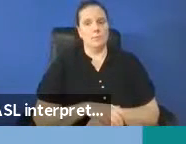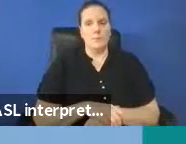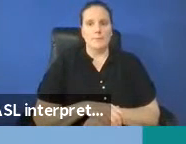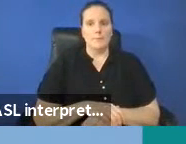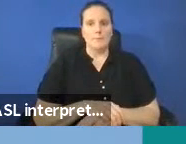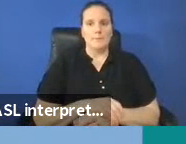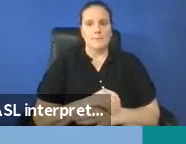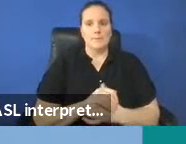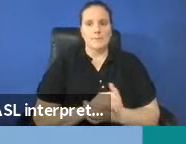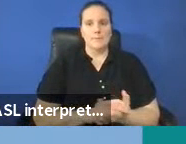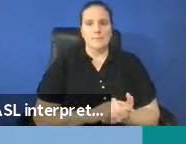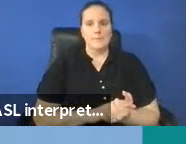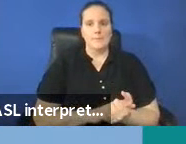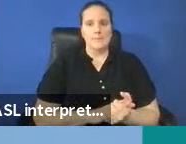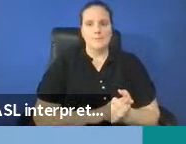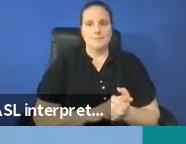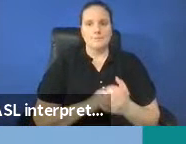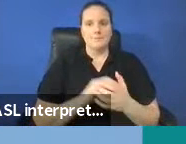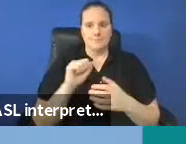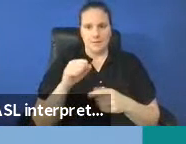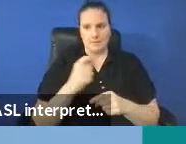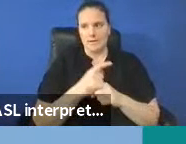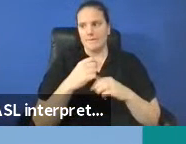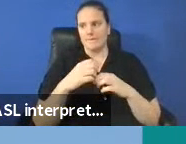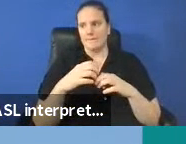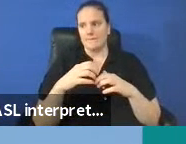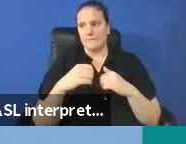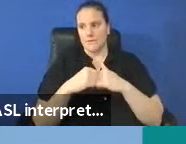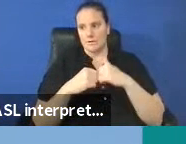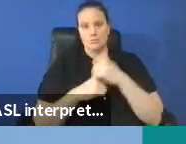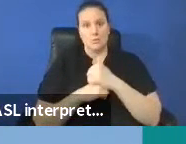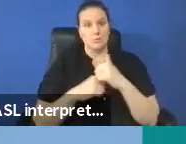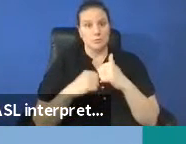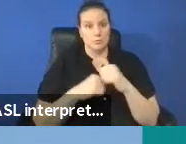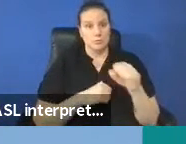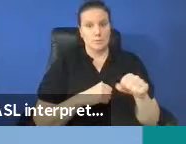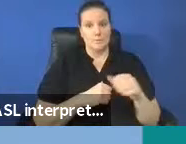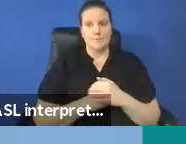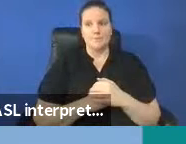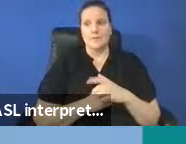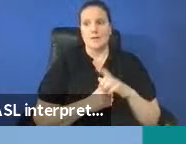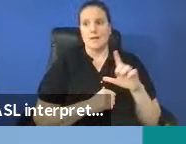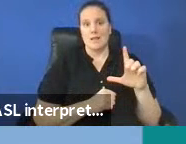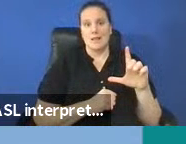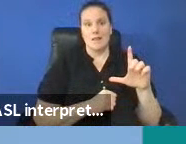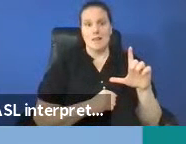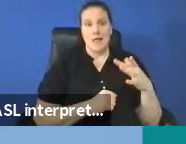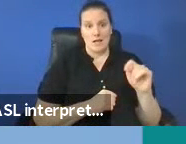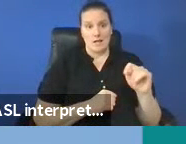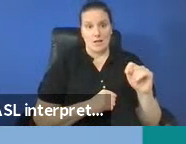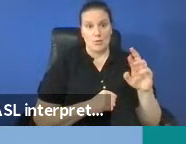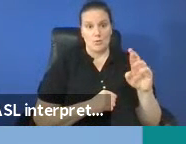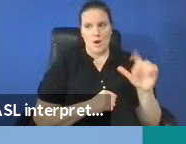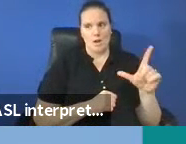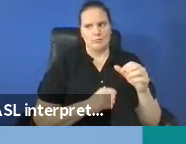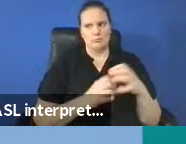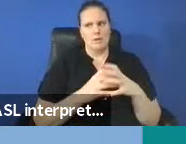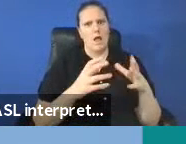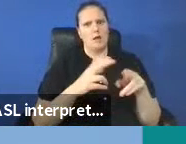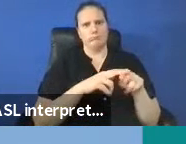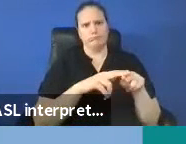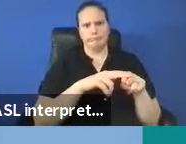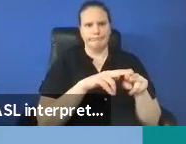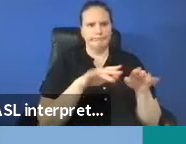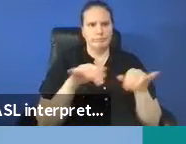Yes, we're into the infrastructure. Yep. So light rail, and you're going to see there's a lot of similarities